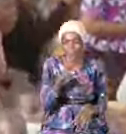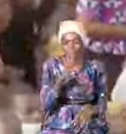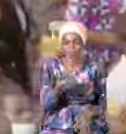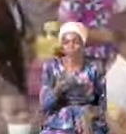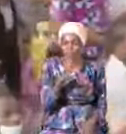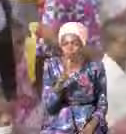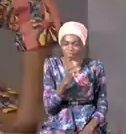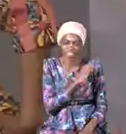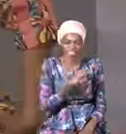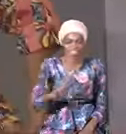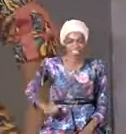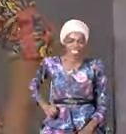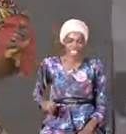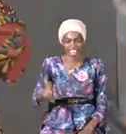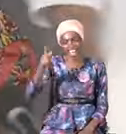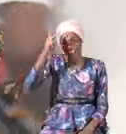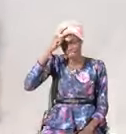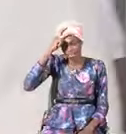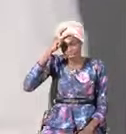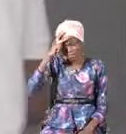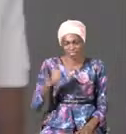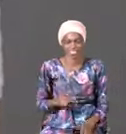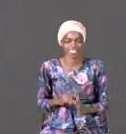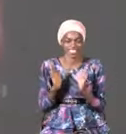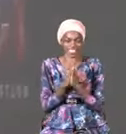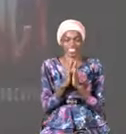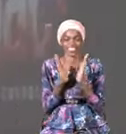Esther Kumuyi.